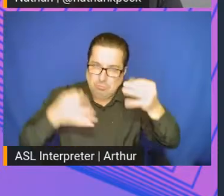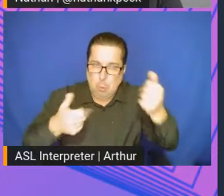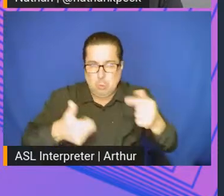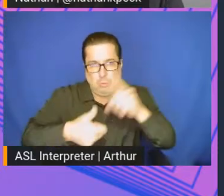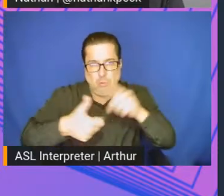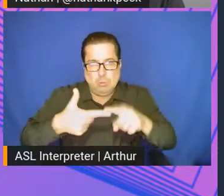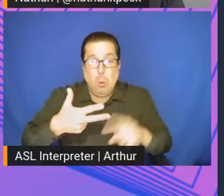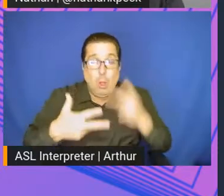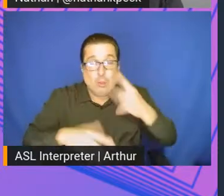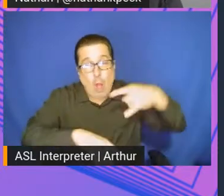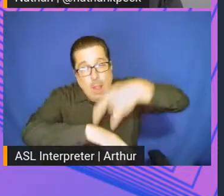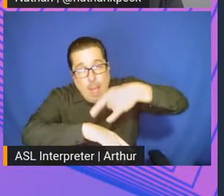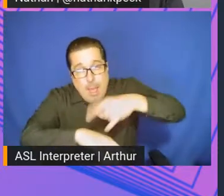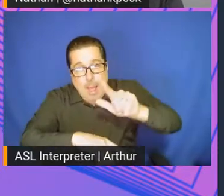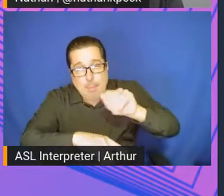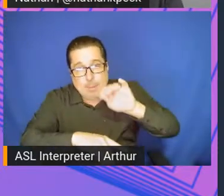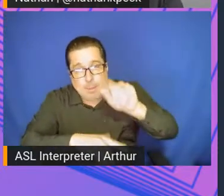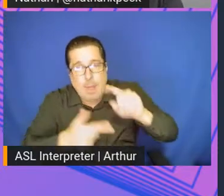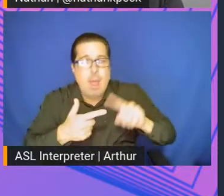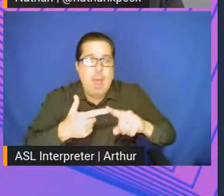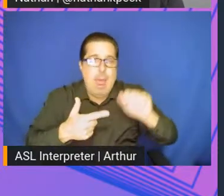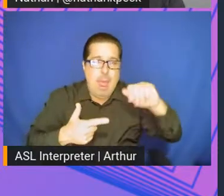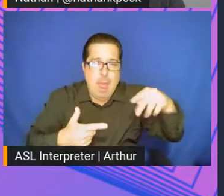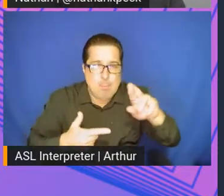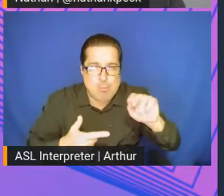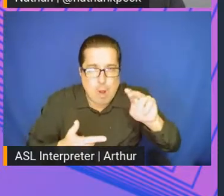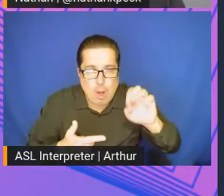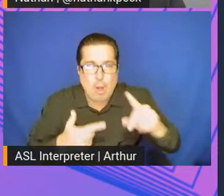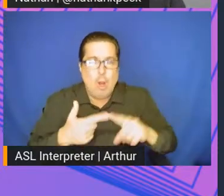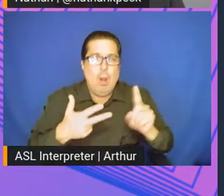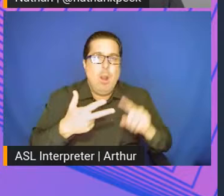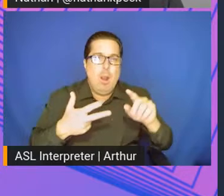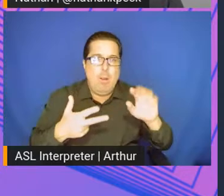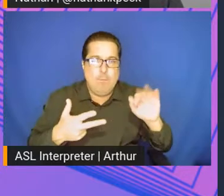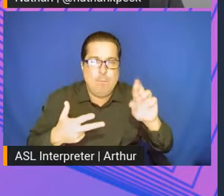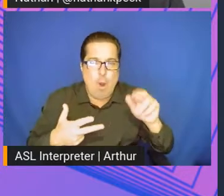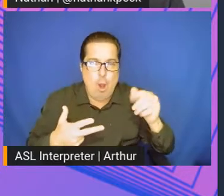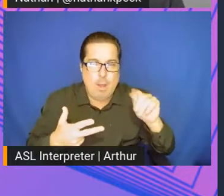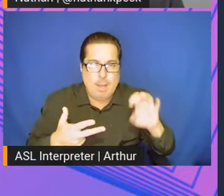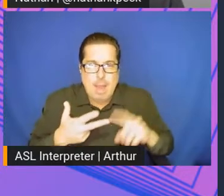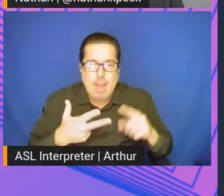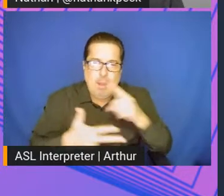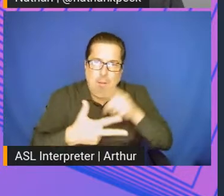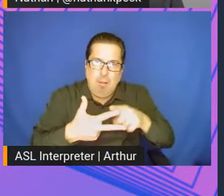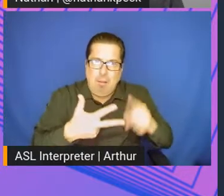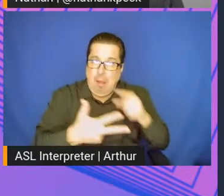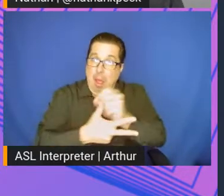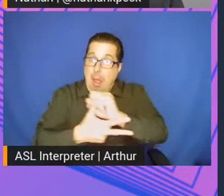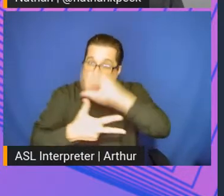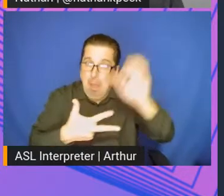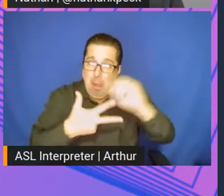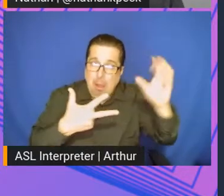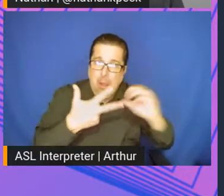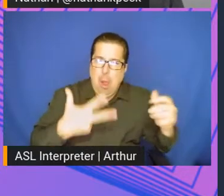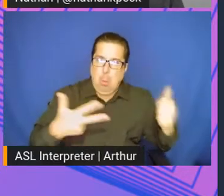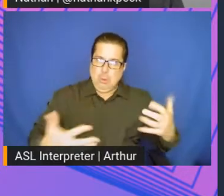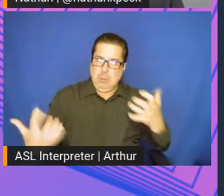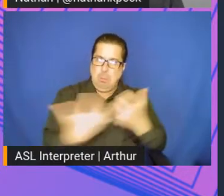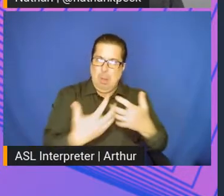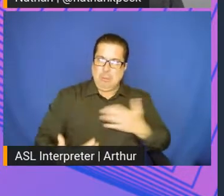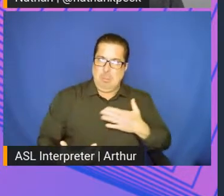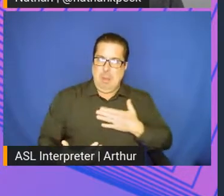we've seen App Runner, we've seen Fargate. How do I know which one is right for my application? So I want to go through some charts to describe the